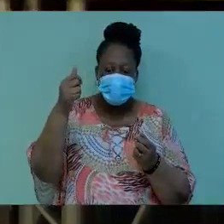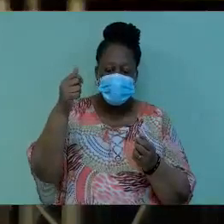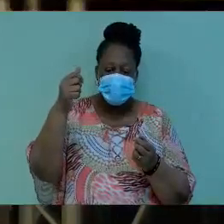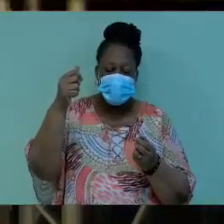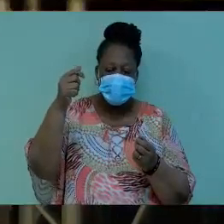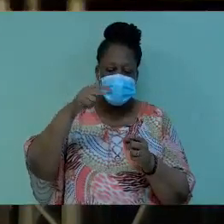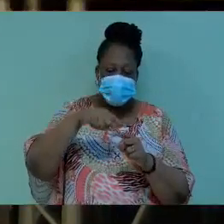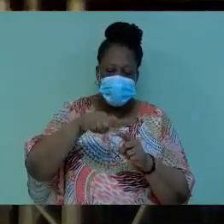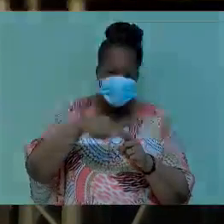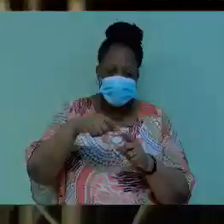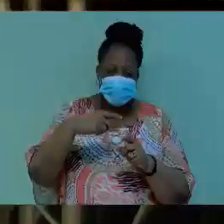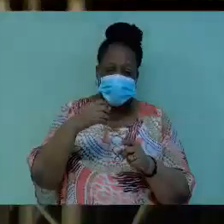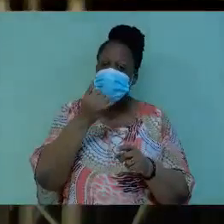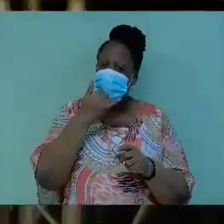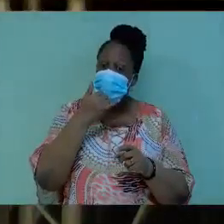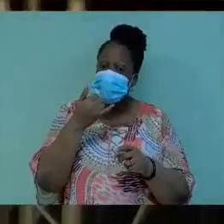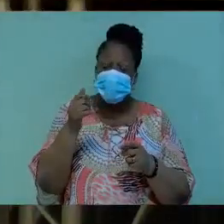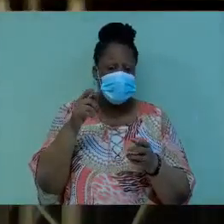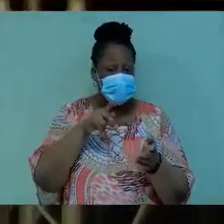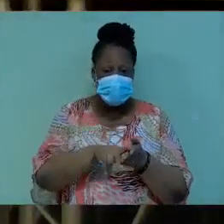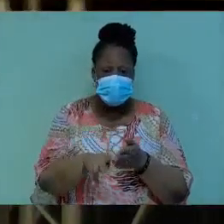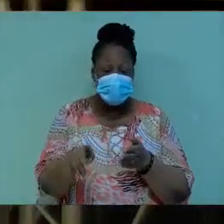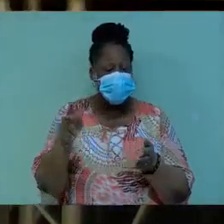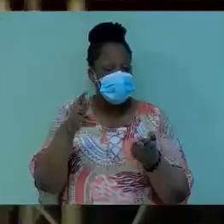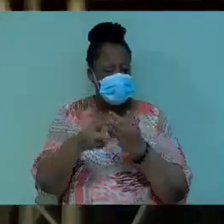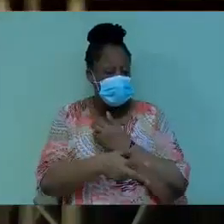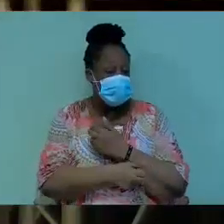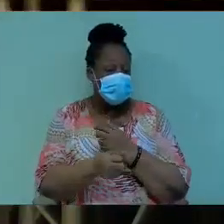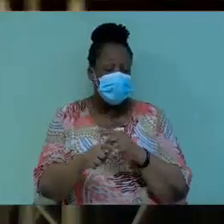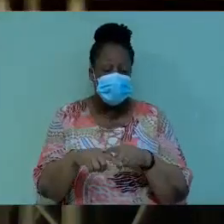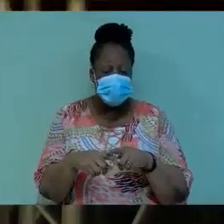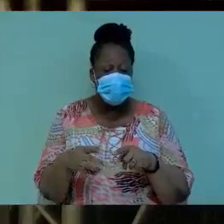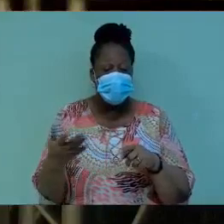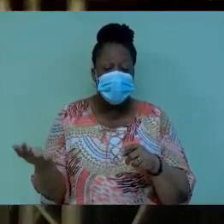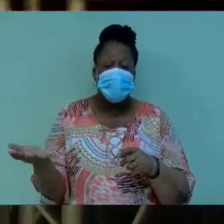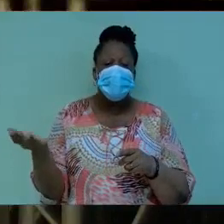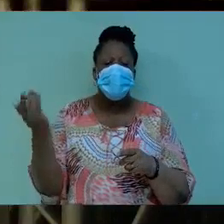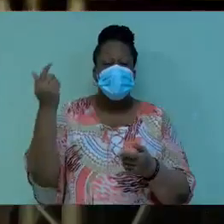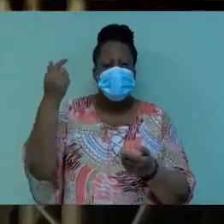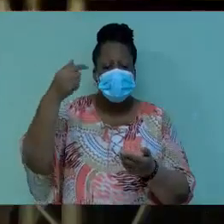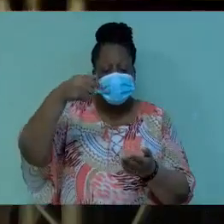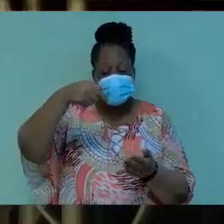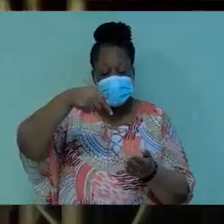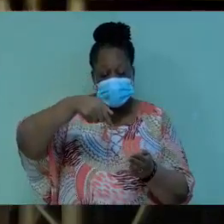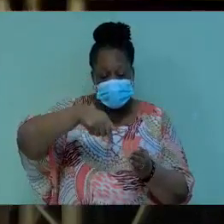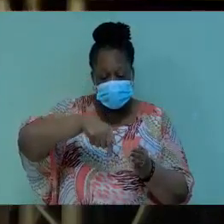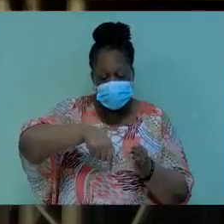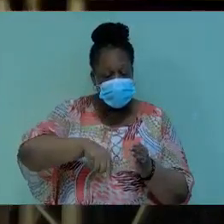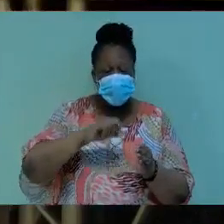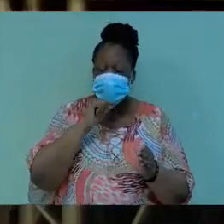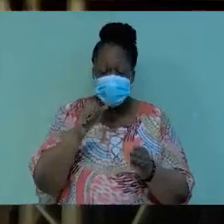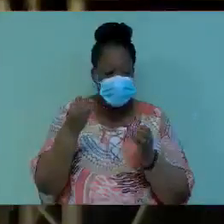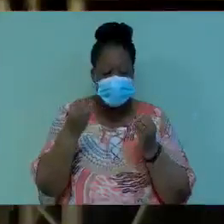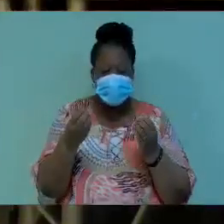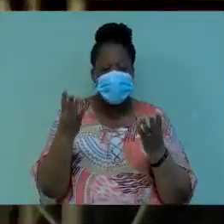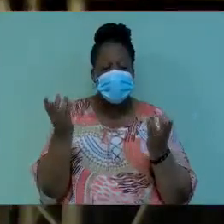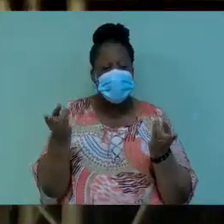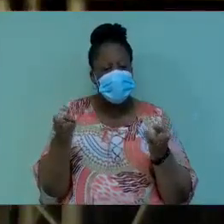weeks 1 to 19, 2020, compared to the same period in 2019.